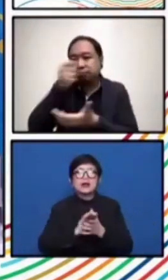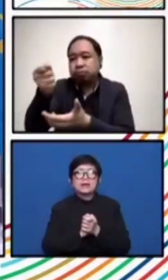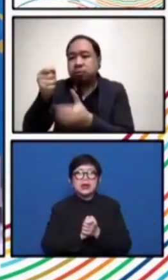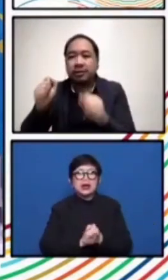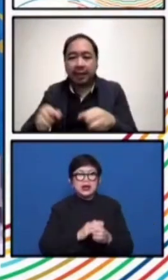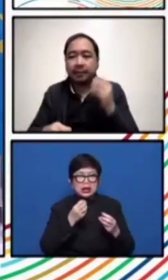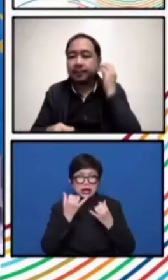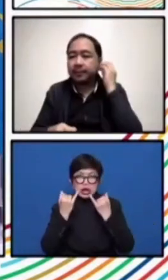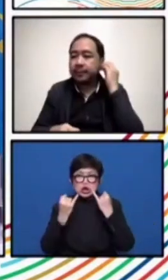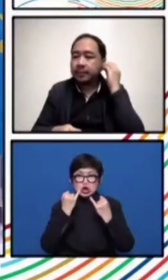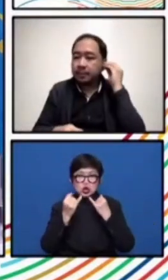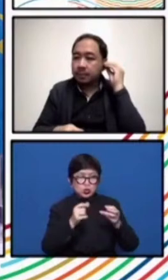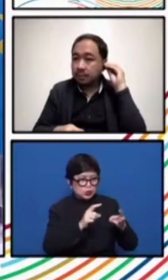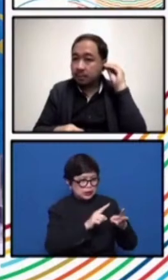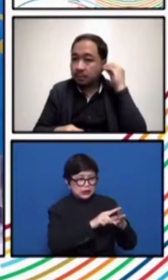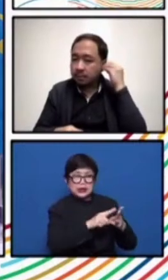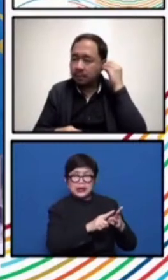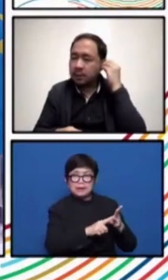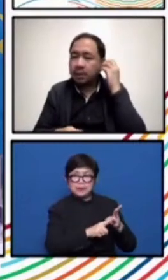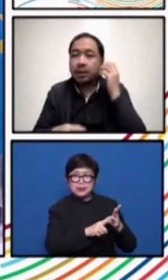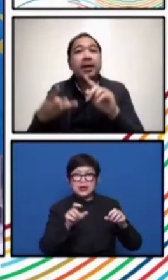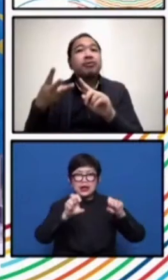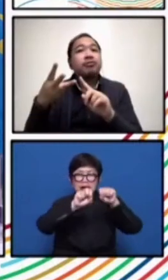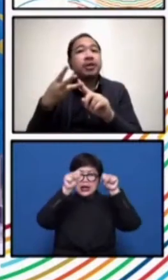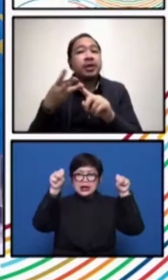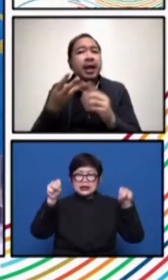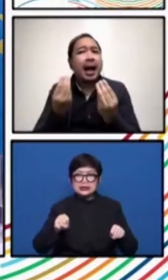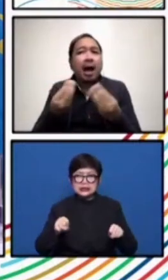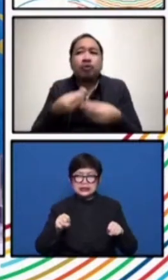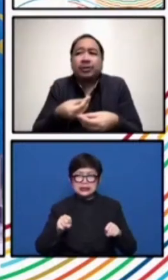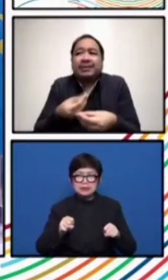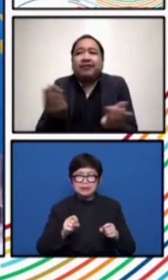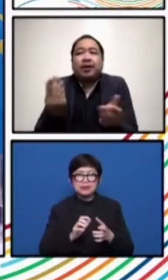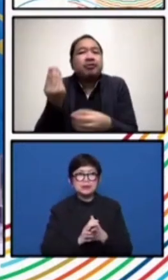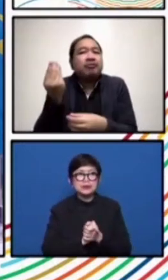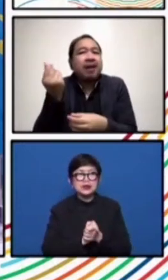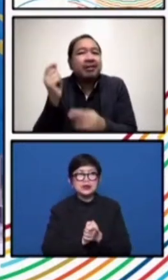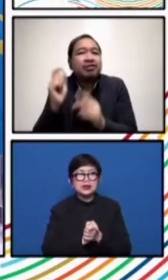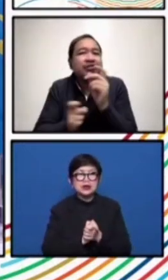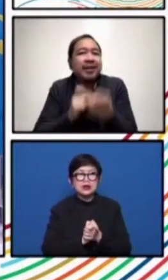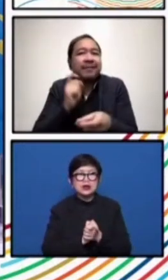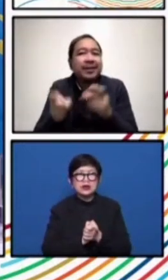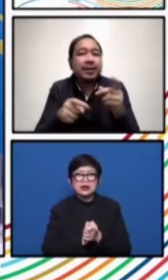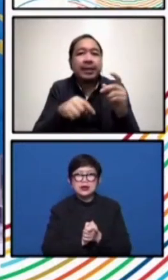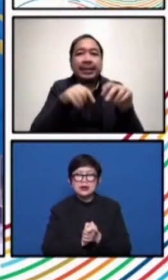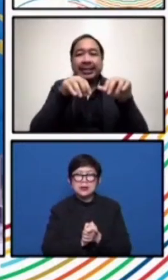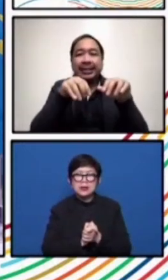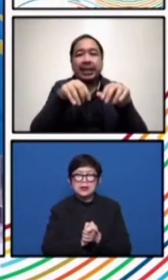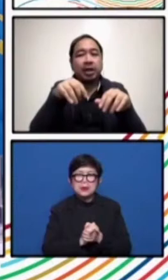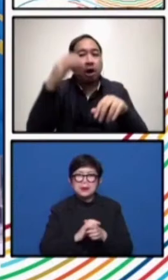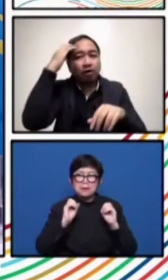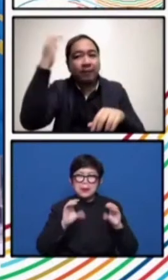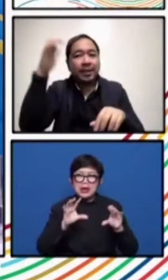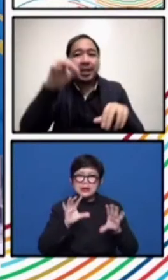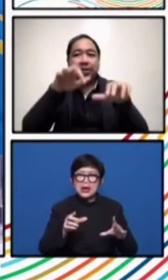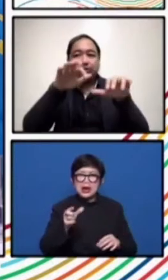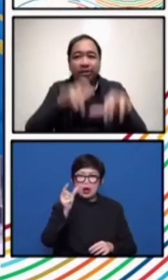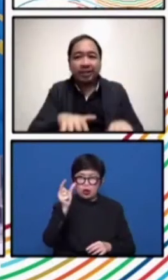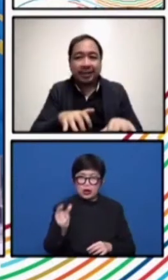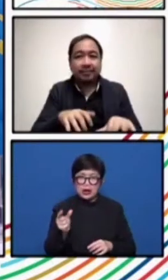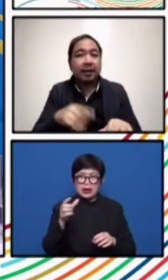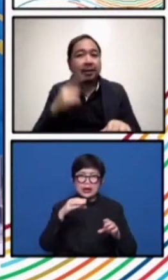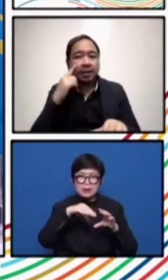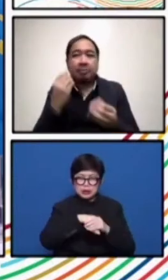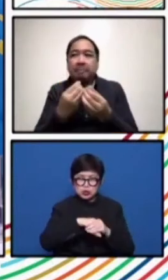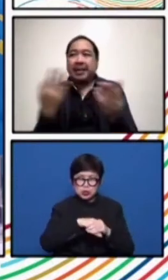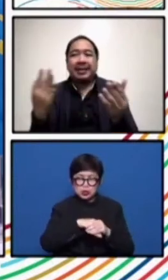delivering of cash assistance to people on government registry we find that we always have people coming in vulnerable people for their needs to that